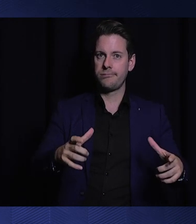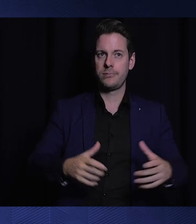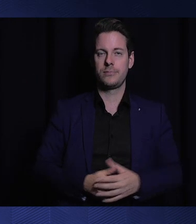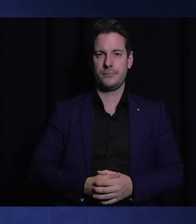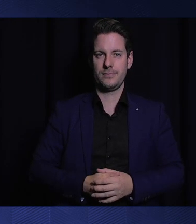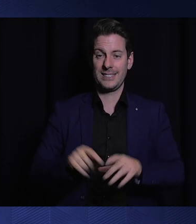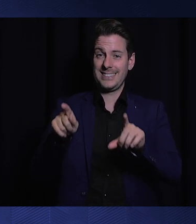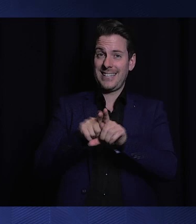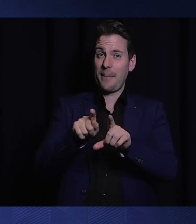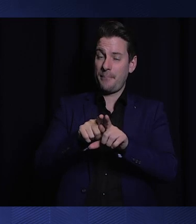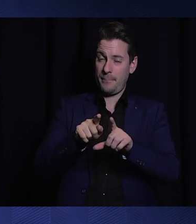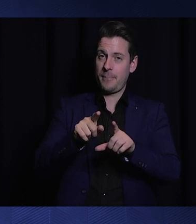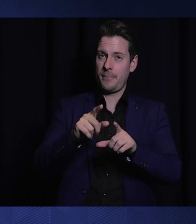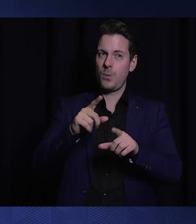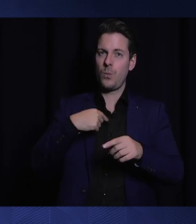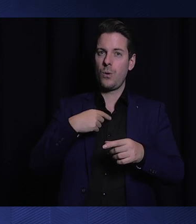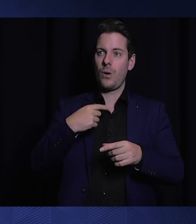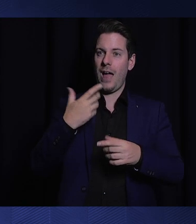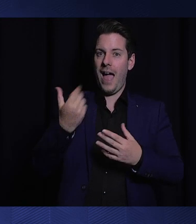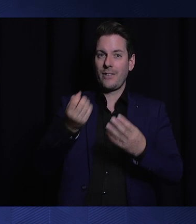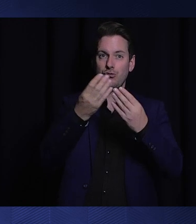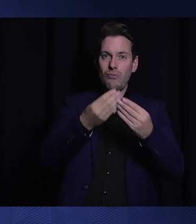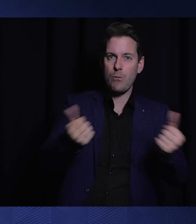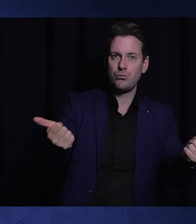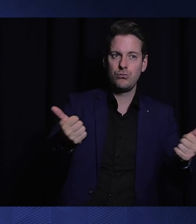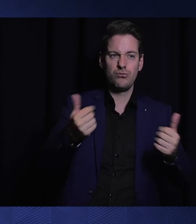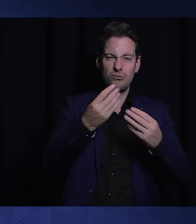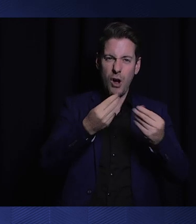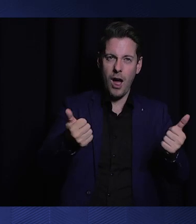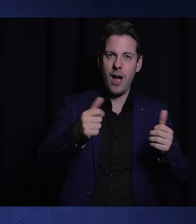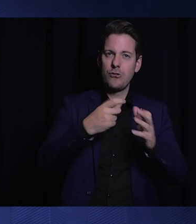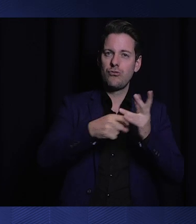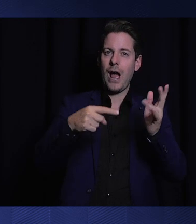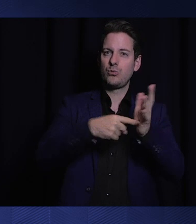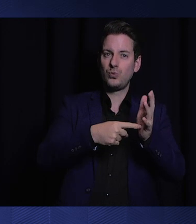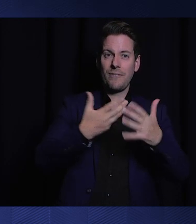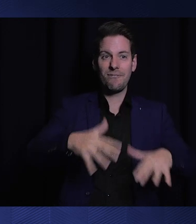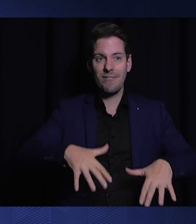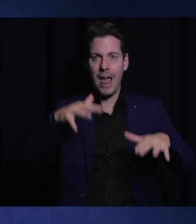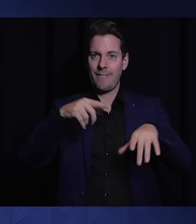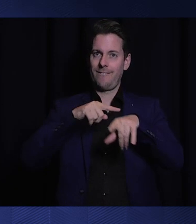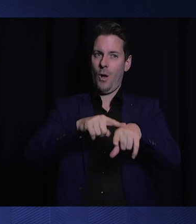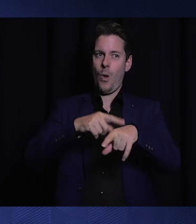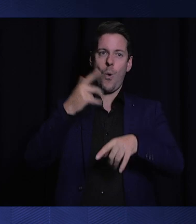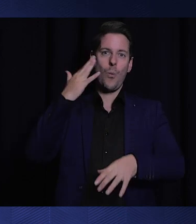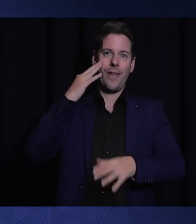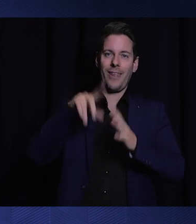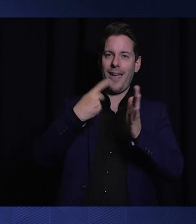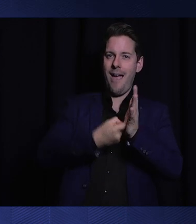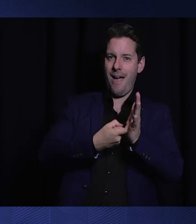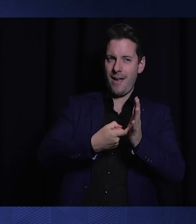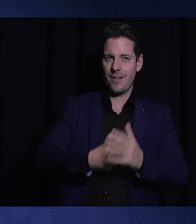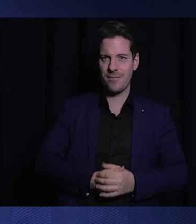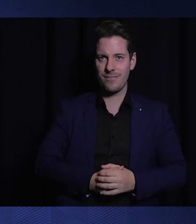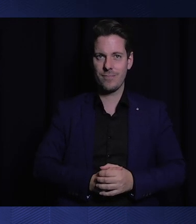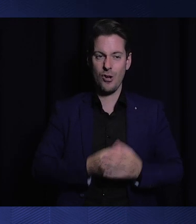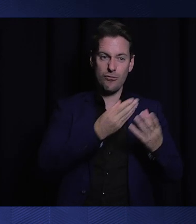area, we also facing drought and flood at a different time of the years. So these